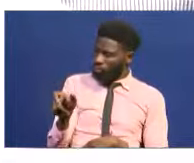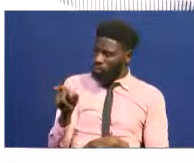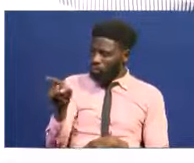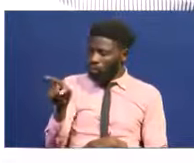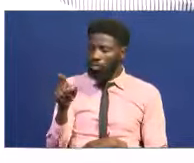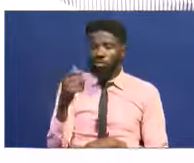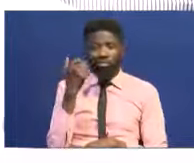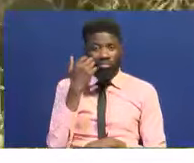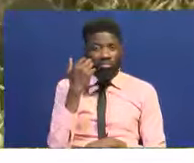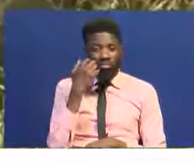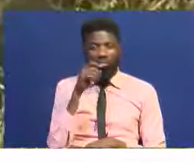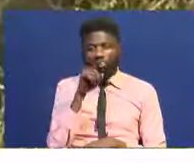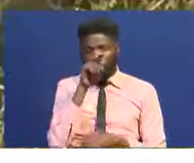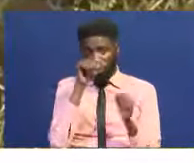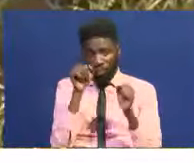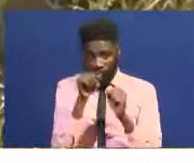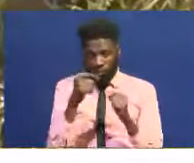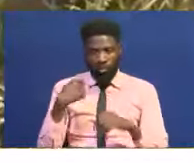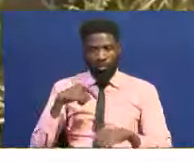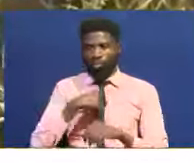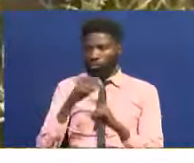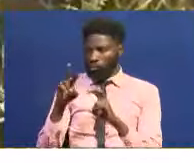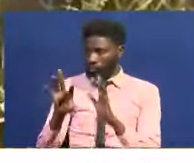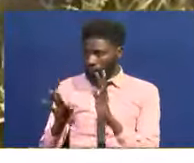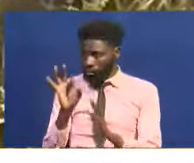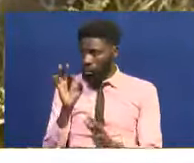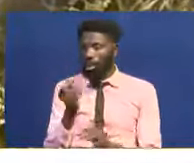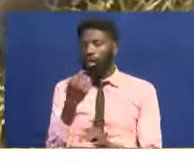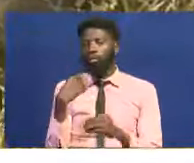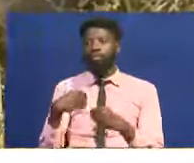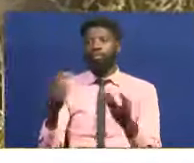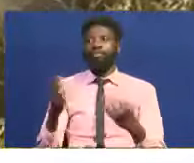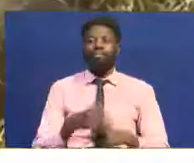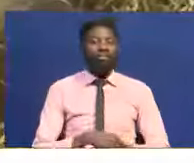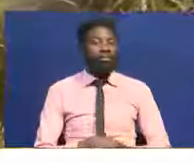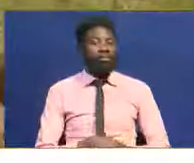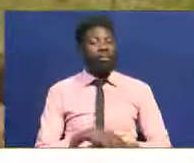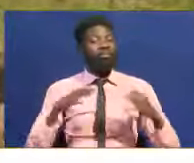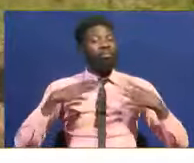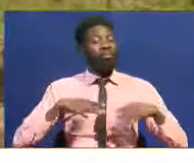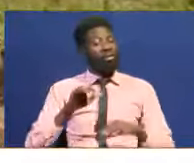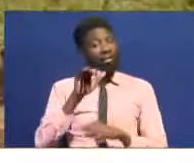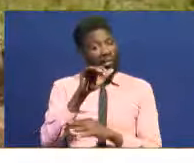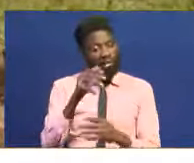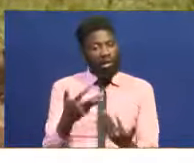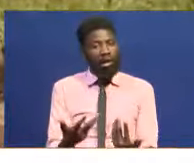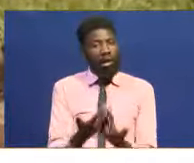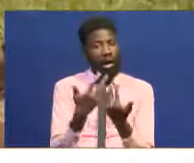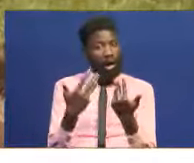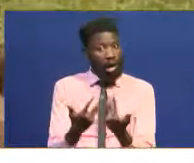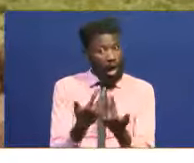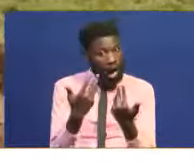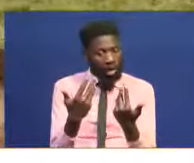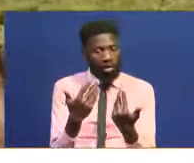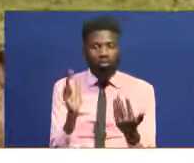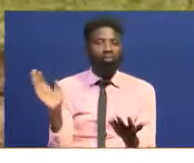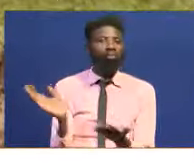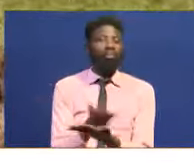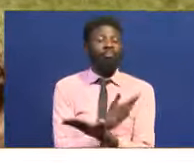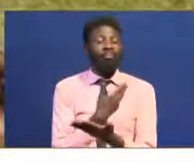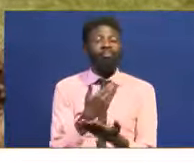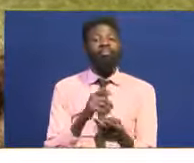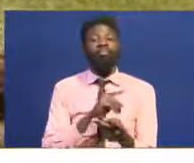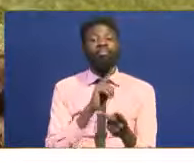and we treat. Wakazi walihimizwa kuondoa vichaka na maji yaliyotuama ambayo huchangia mazalio ya mbu